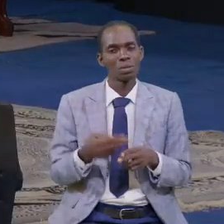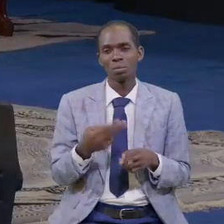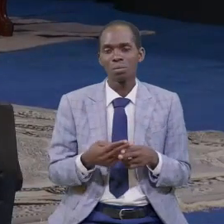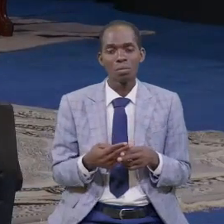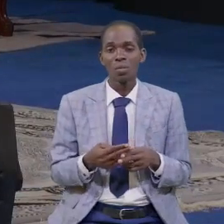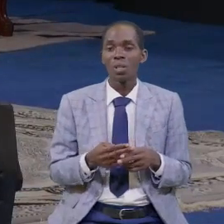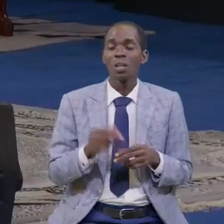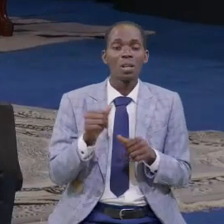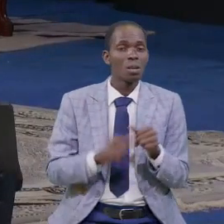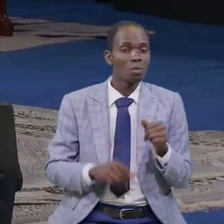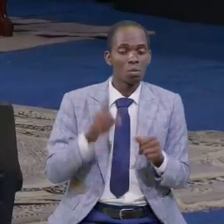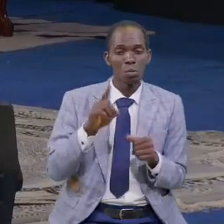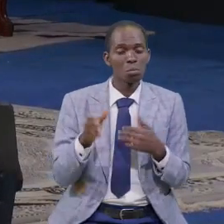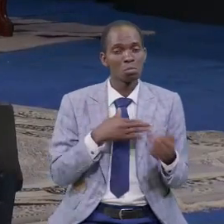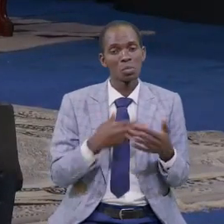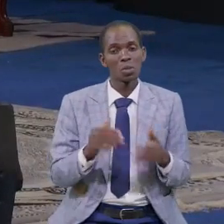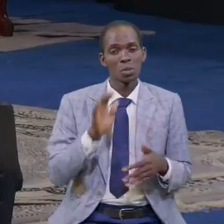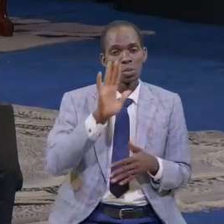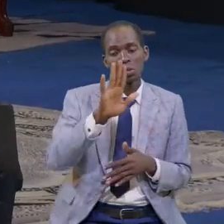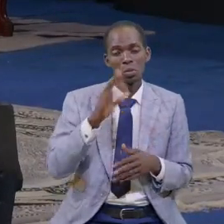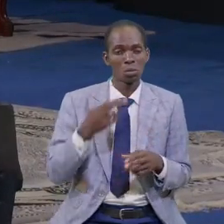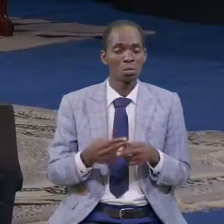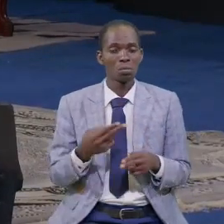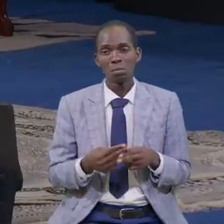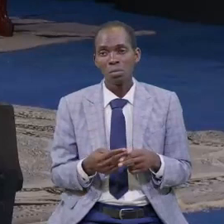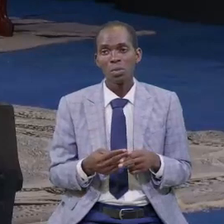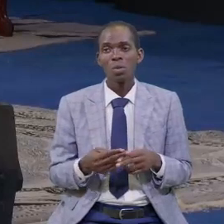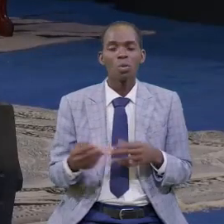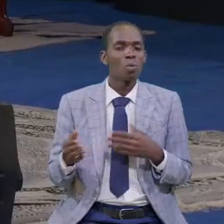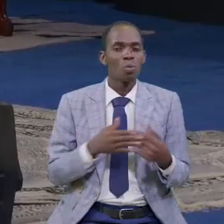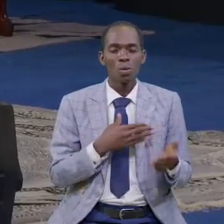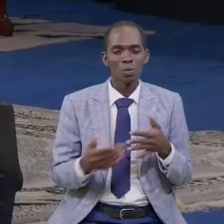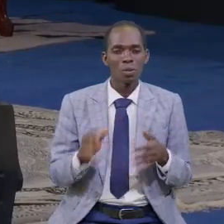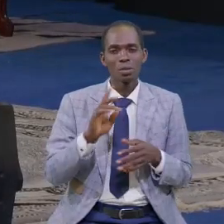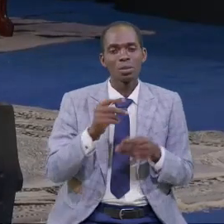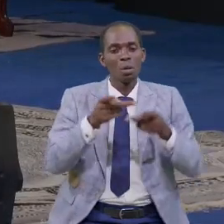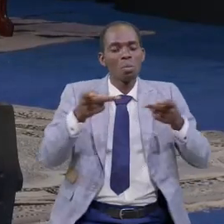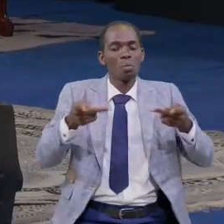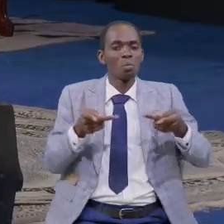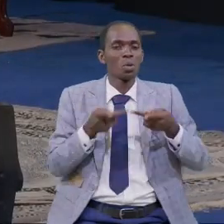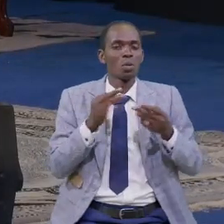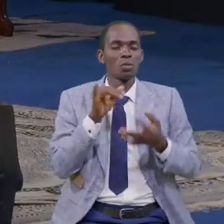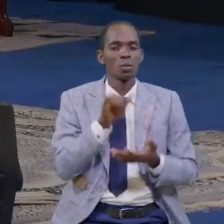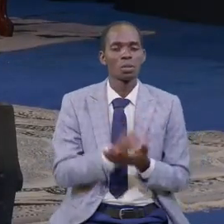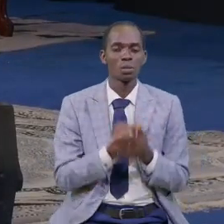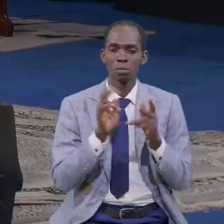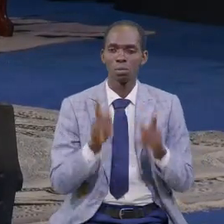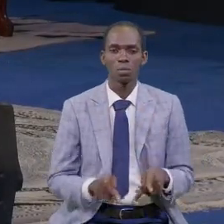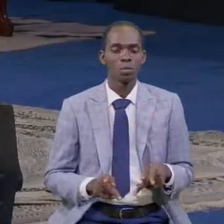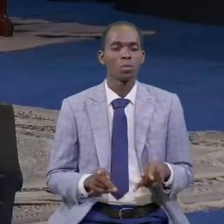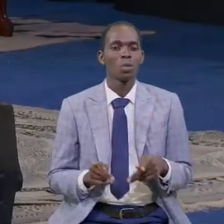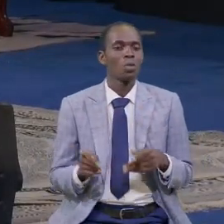her name, whosoever, whatever his position, whosoever,